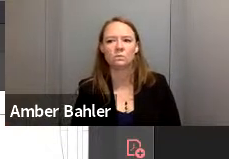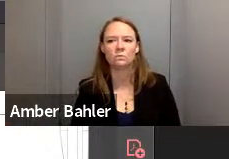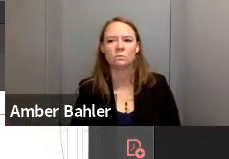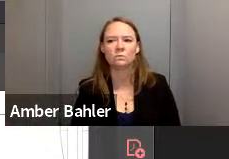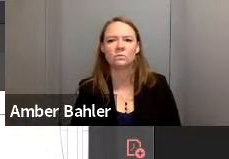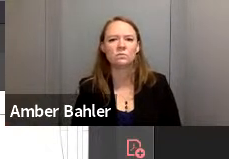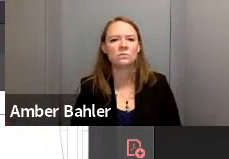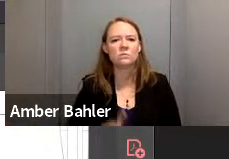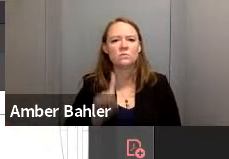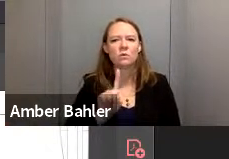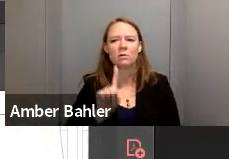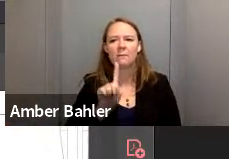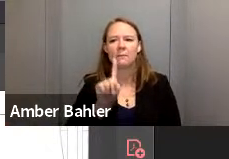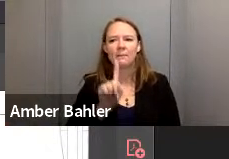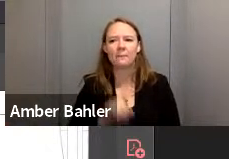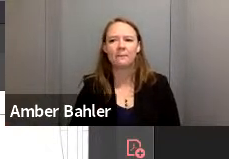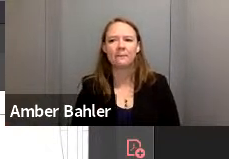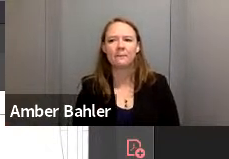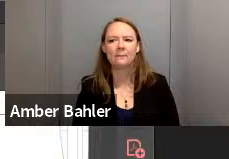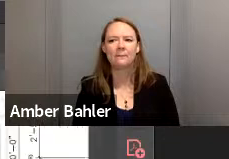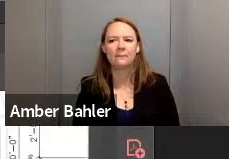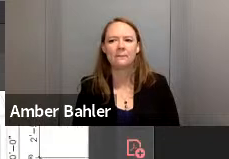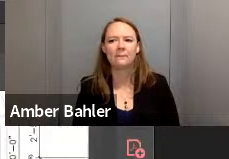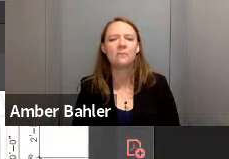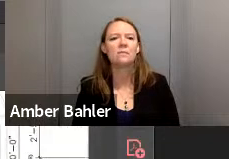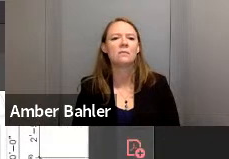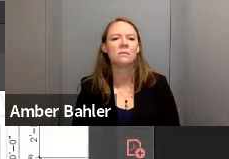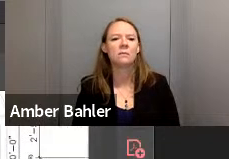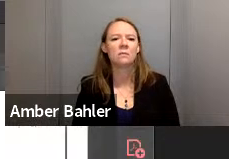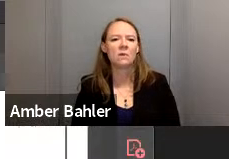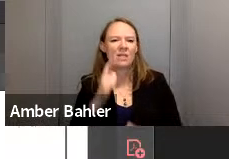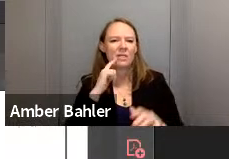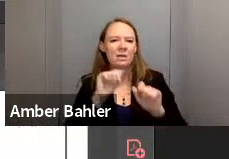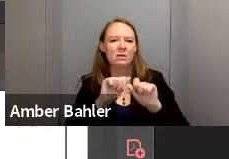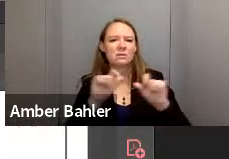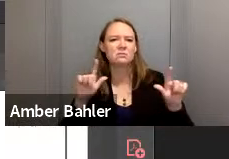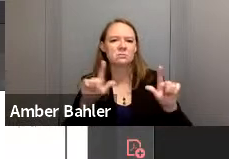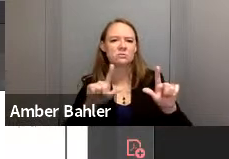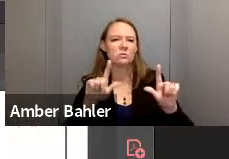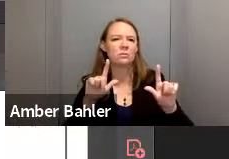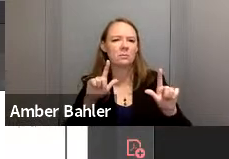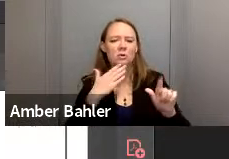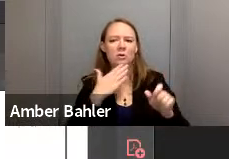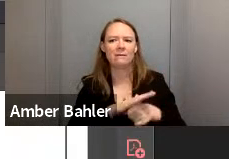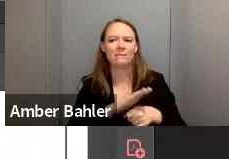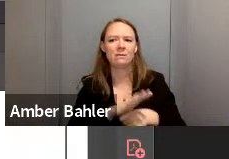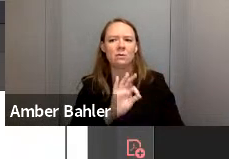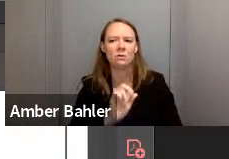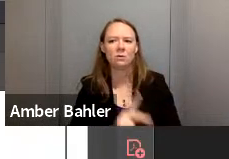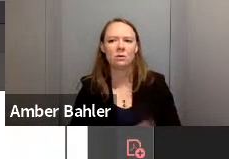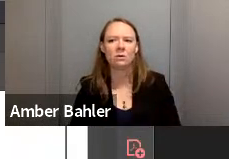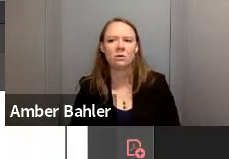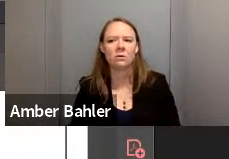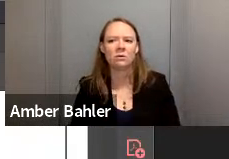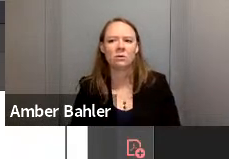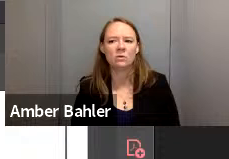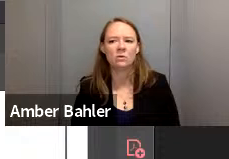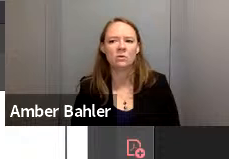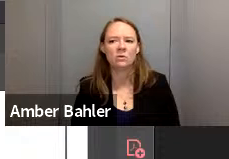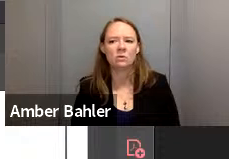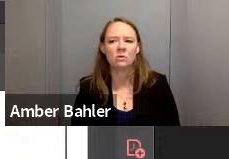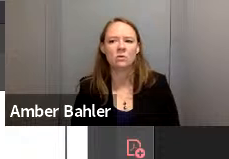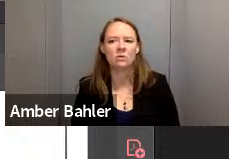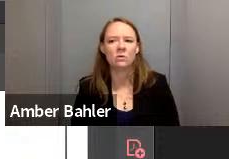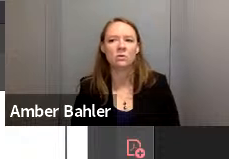scroll up a little bit. This zoom will work. This is what we